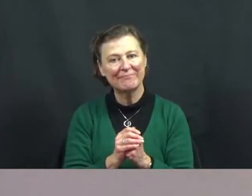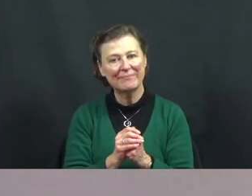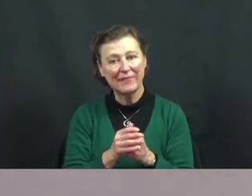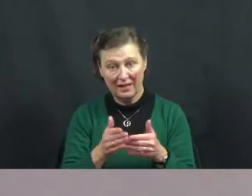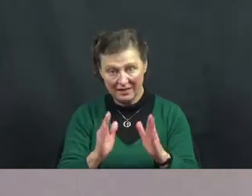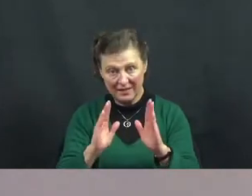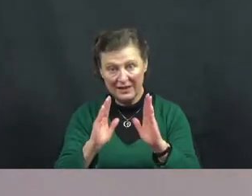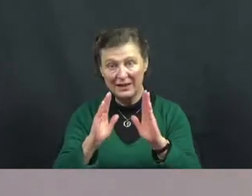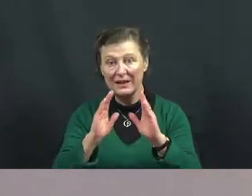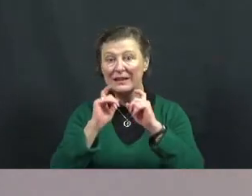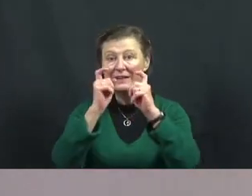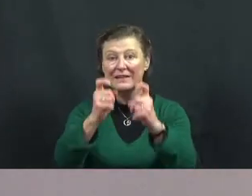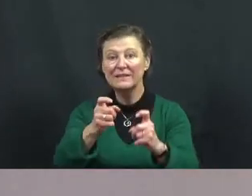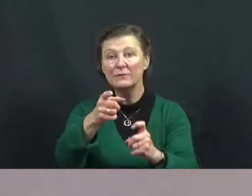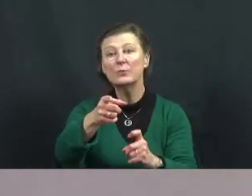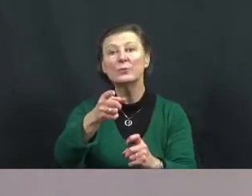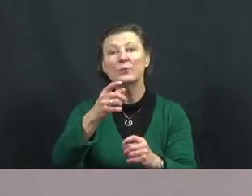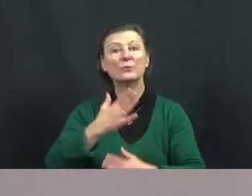Let it give you joy.